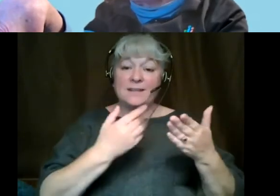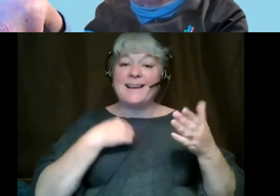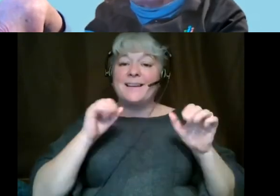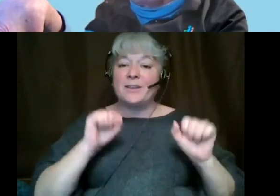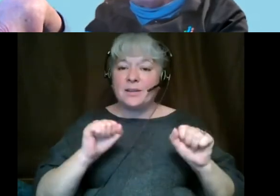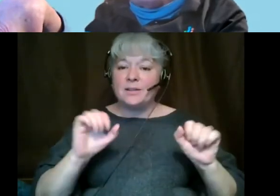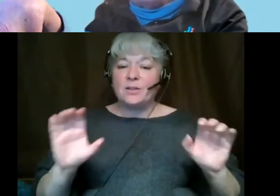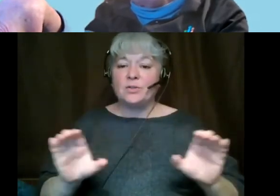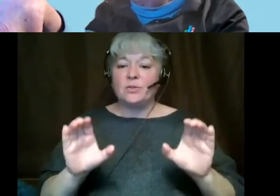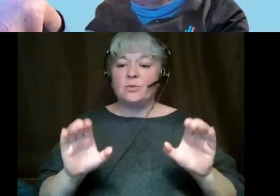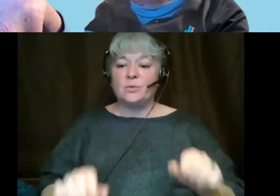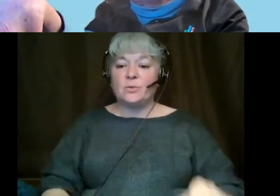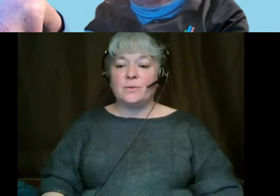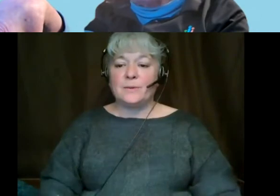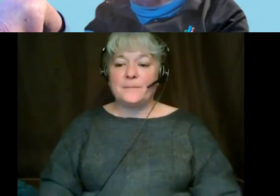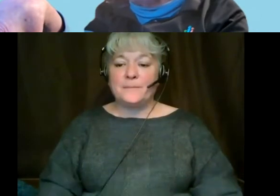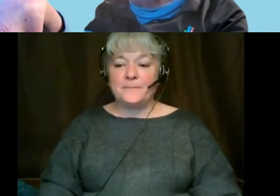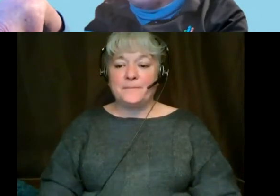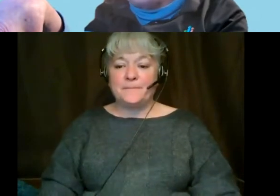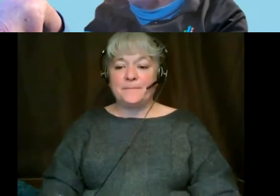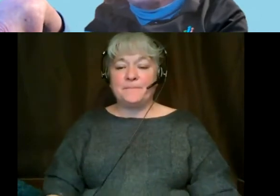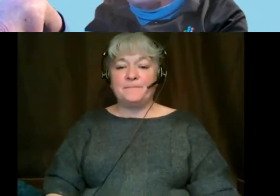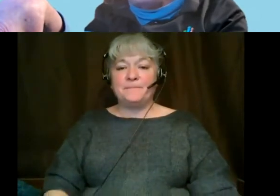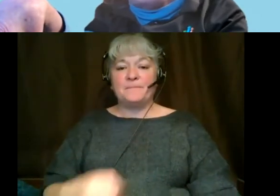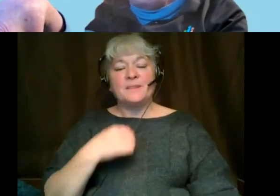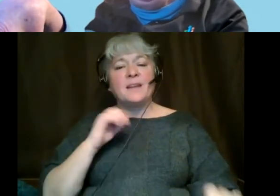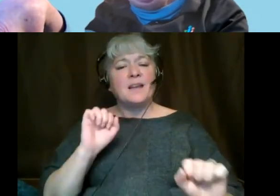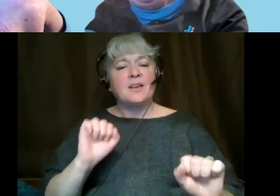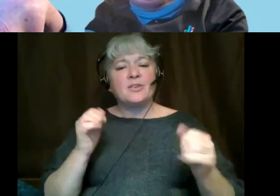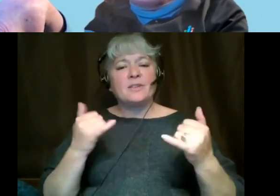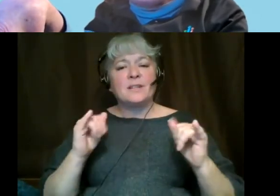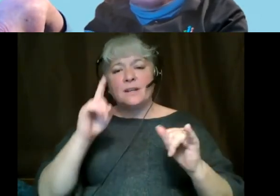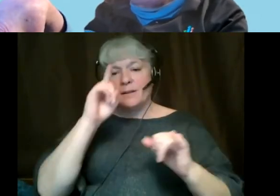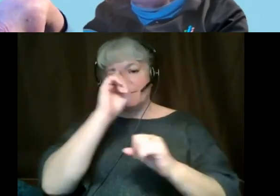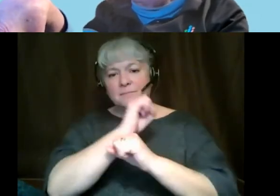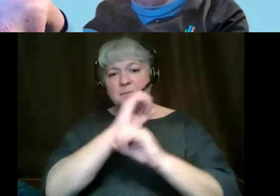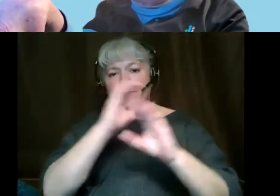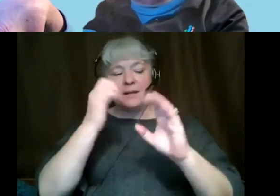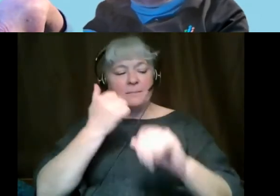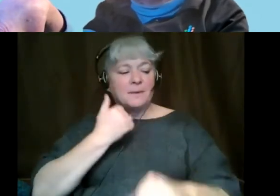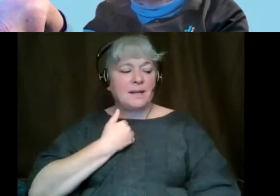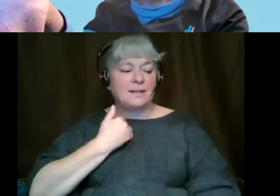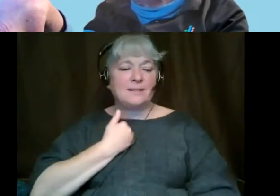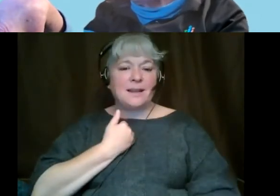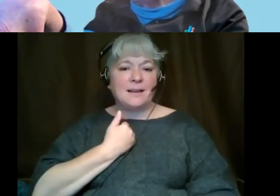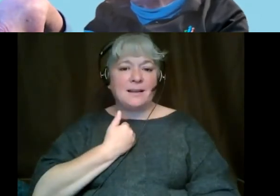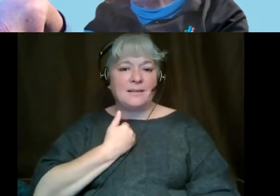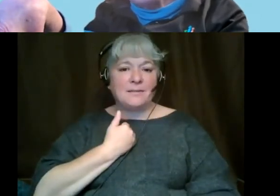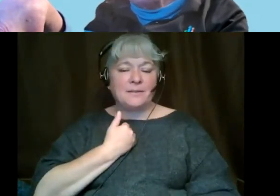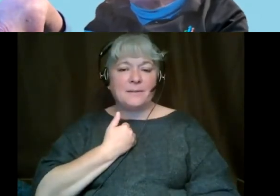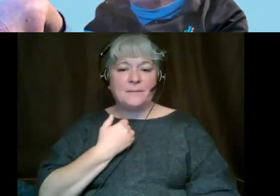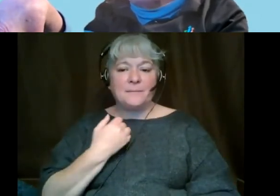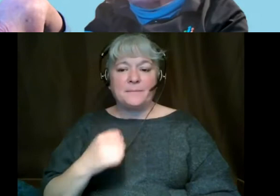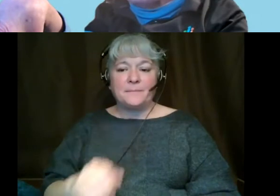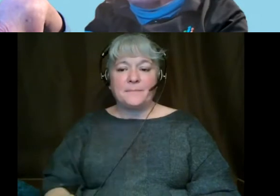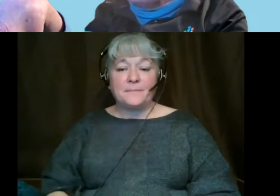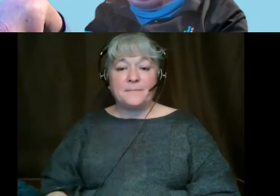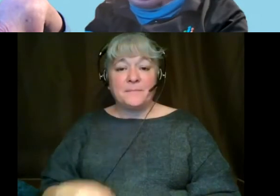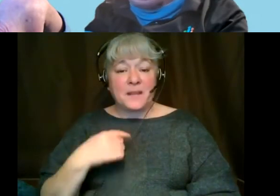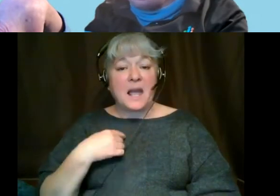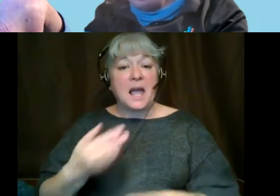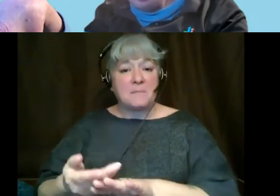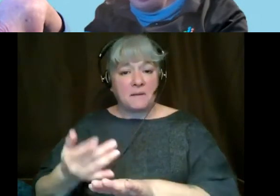could still see myself, and I had made several years